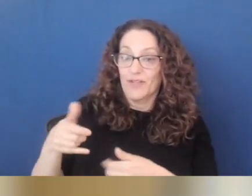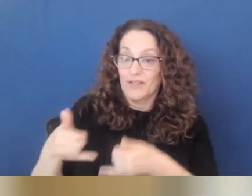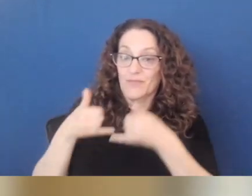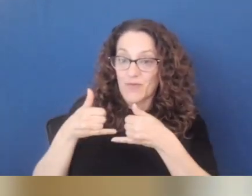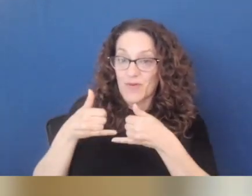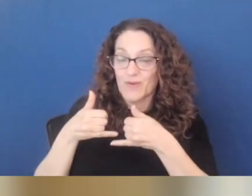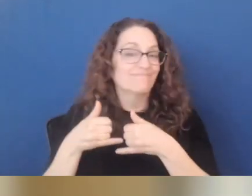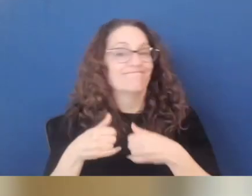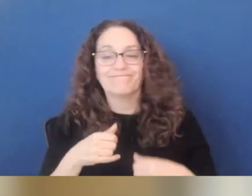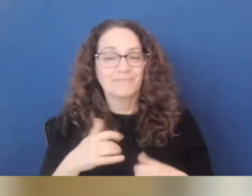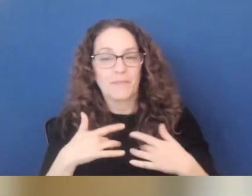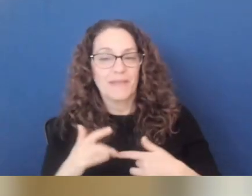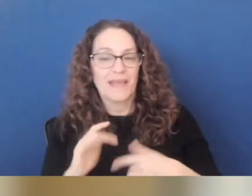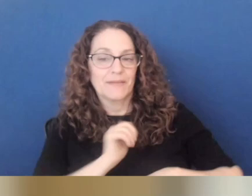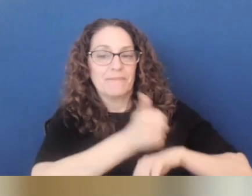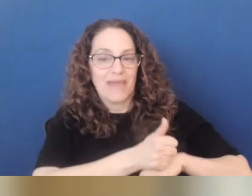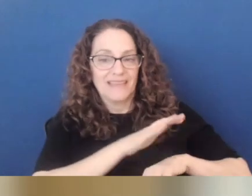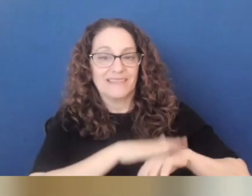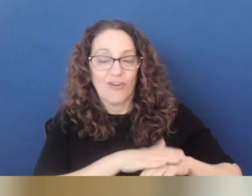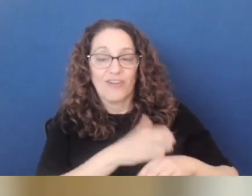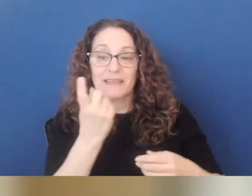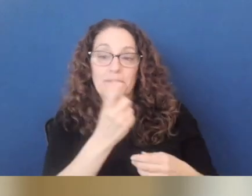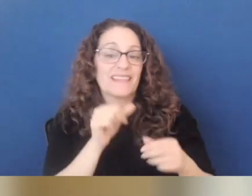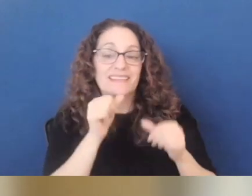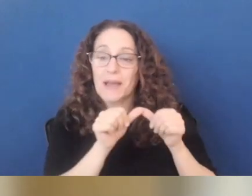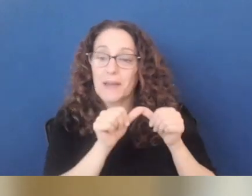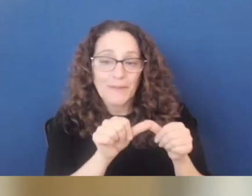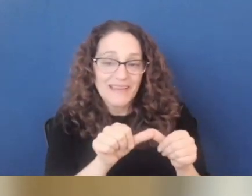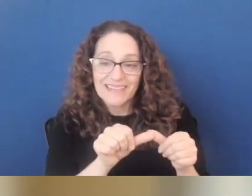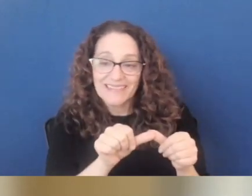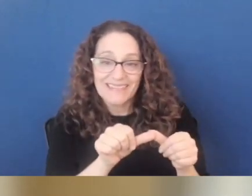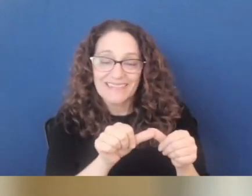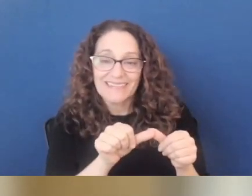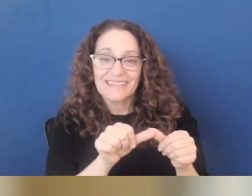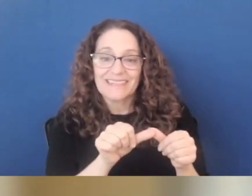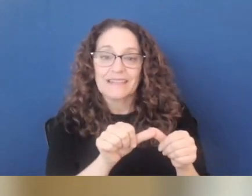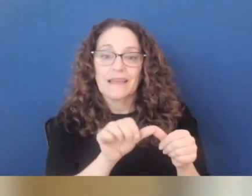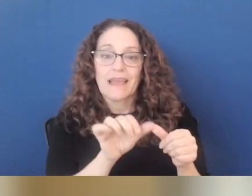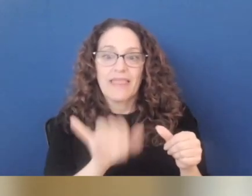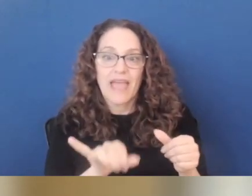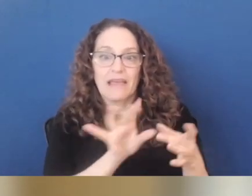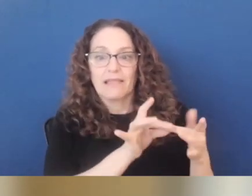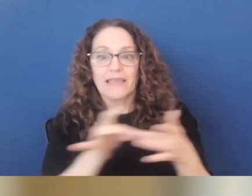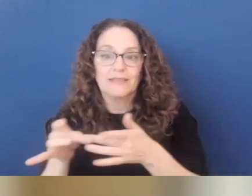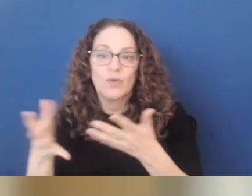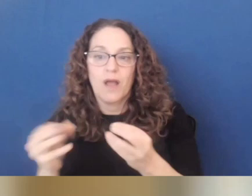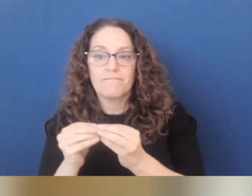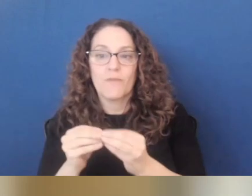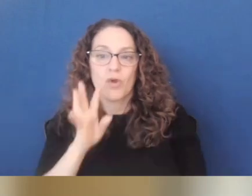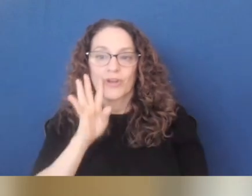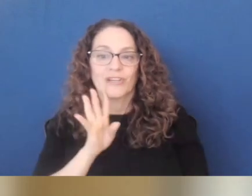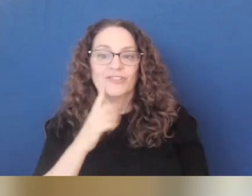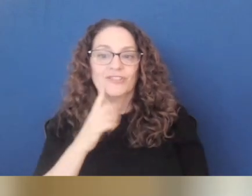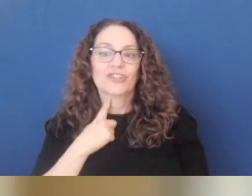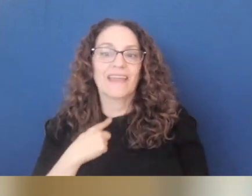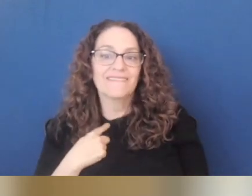it's usually based upon very impermanent conditions, and then it produces more craving. So the danger is greater